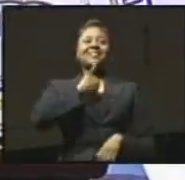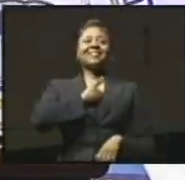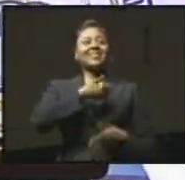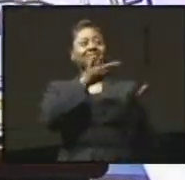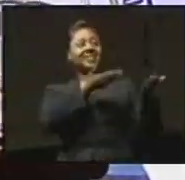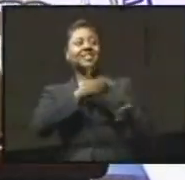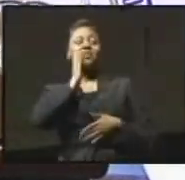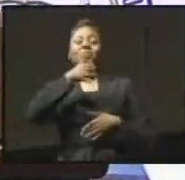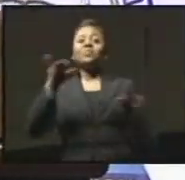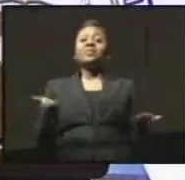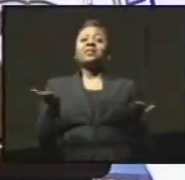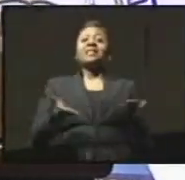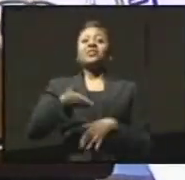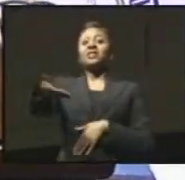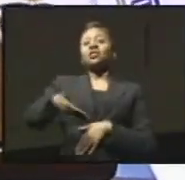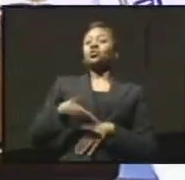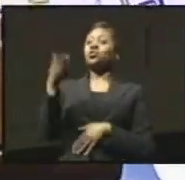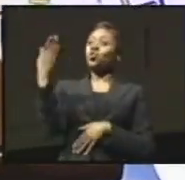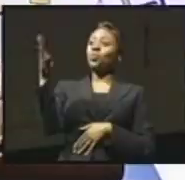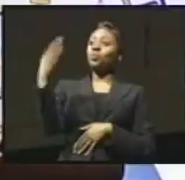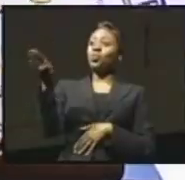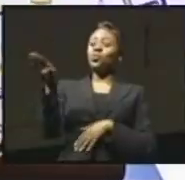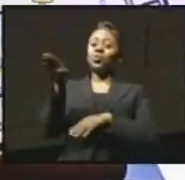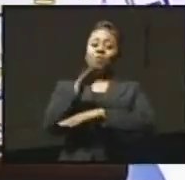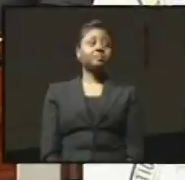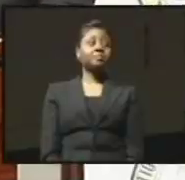to introduce the blue dais.